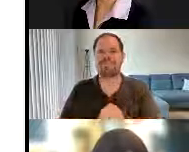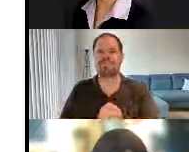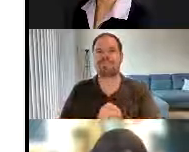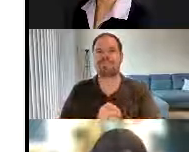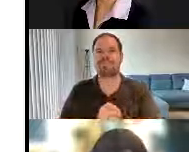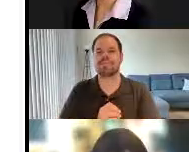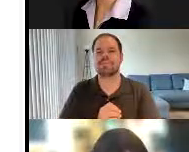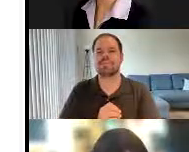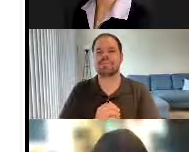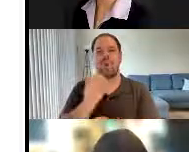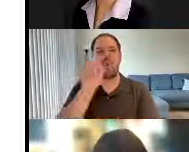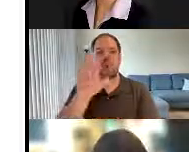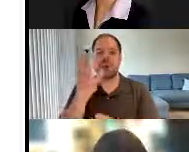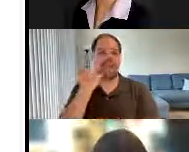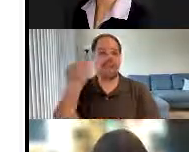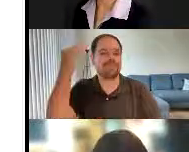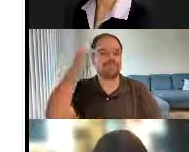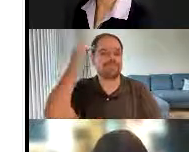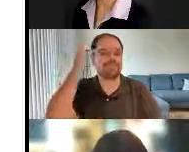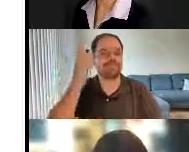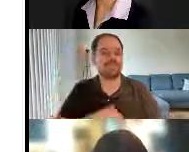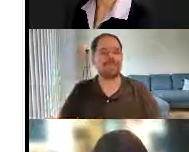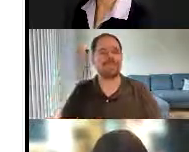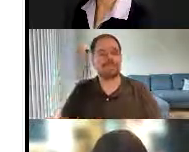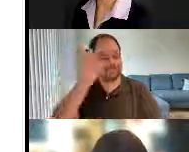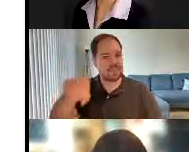They may be stuck in terms of where they're able to,